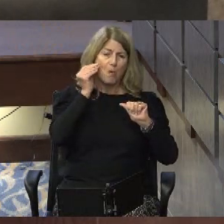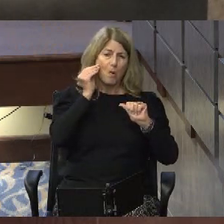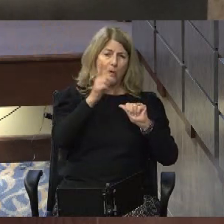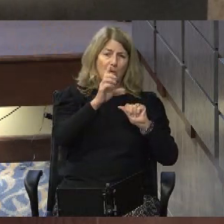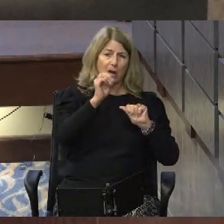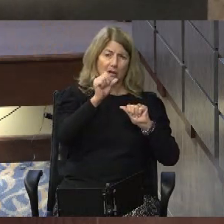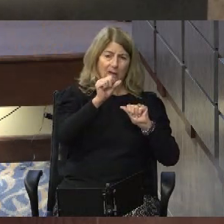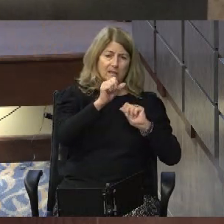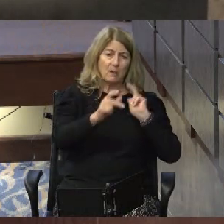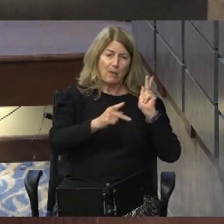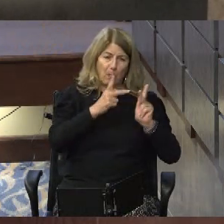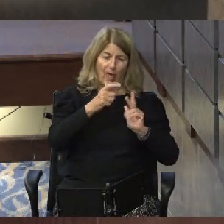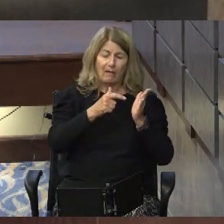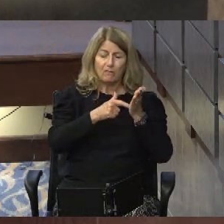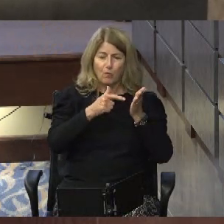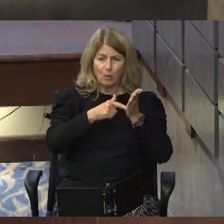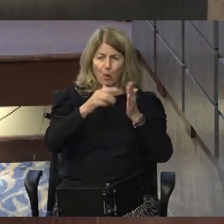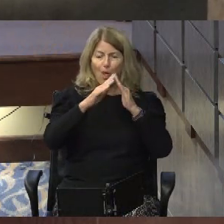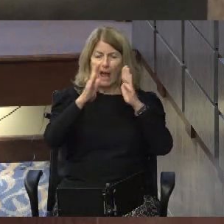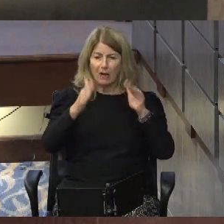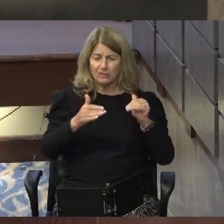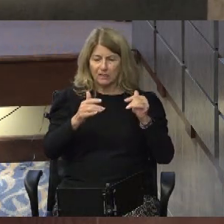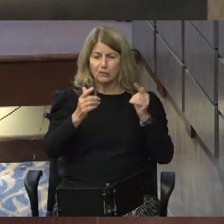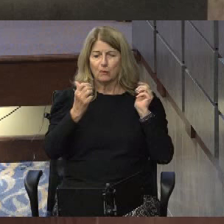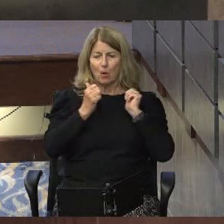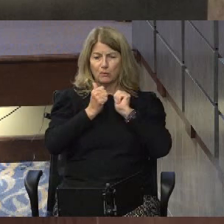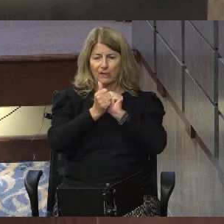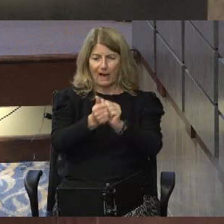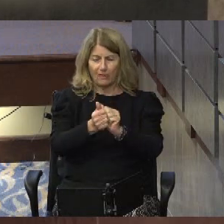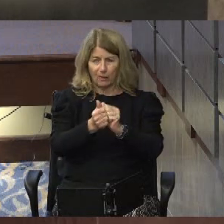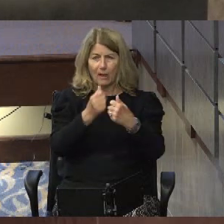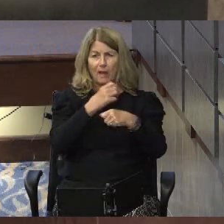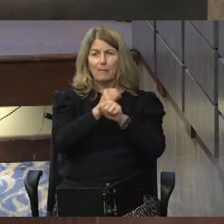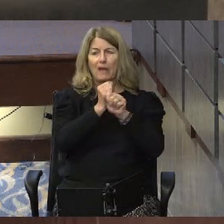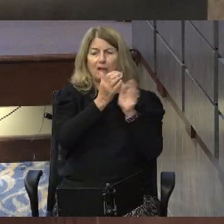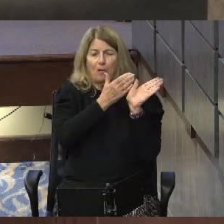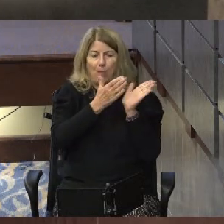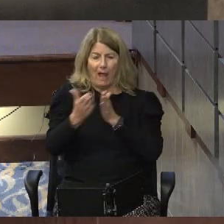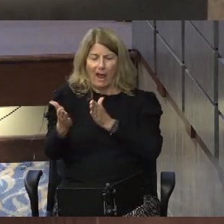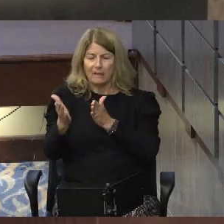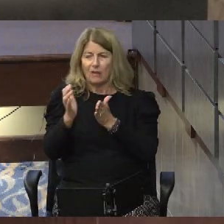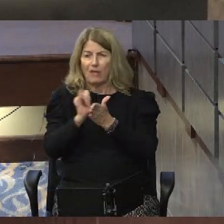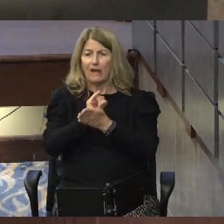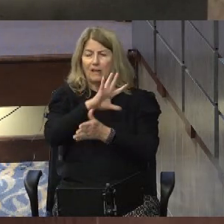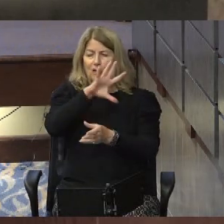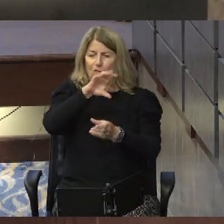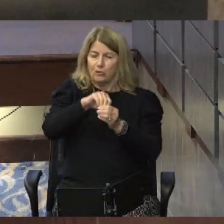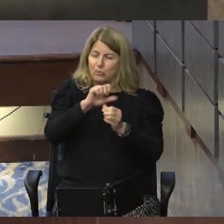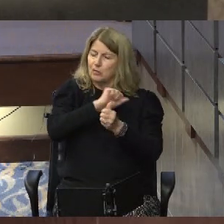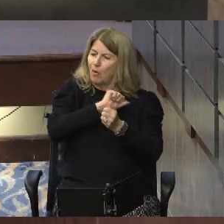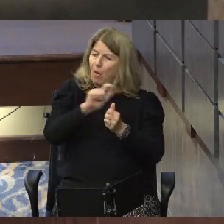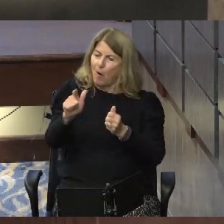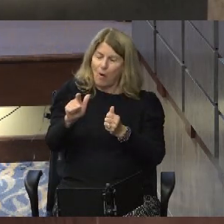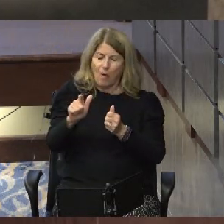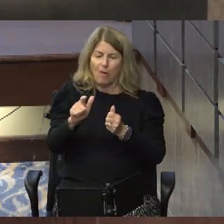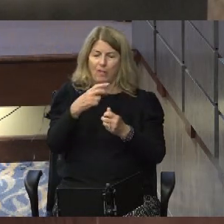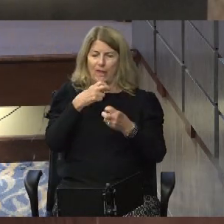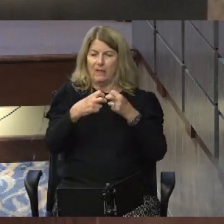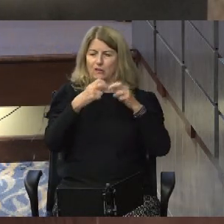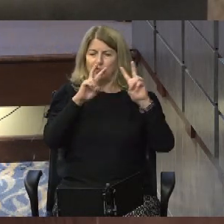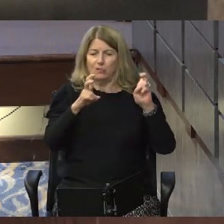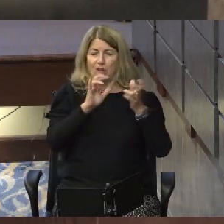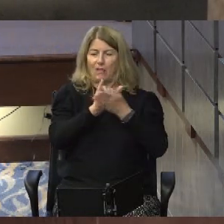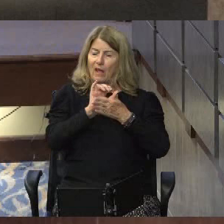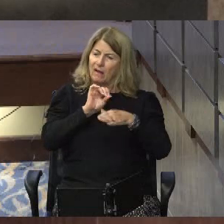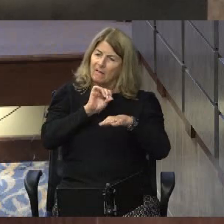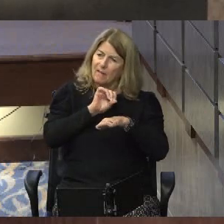affordable housing, to really come together and build out a strategic plan that comprehensively addresses all of these issues that affect people that find themselves